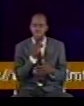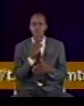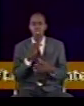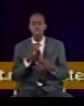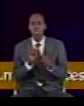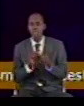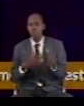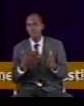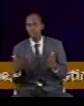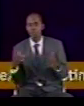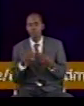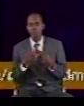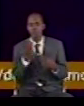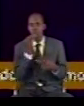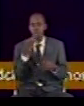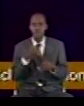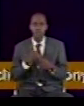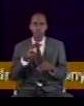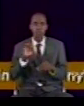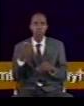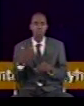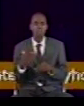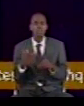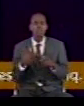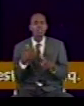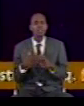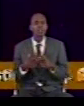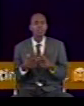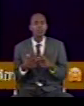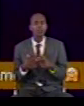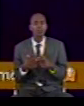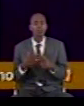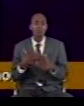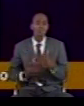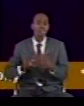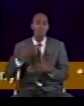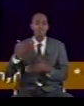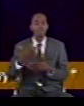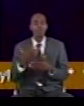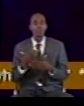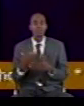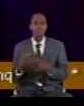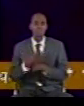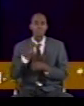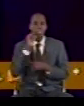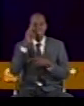chew. Then on the following day, I fasted.